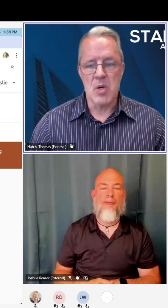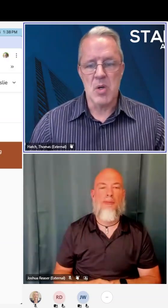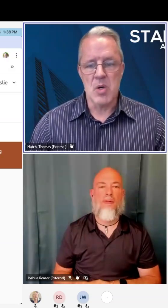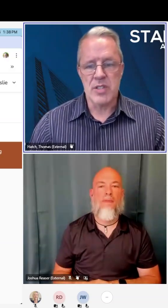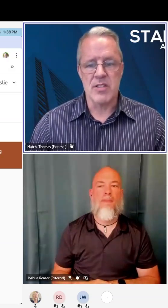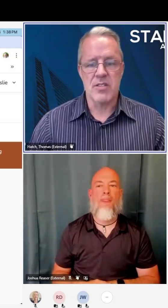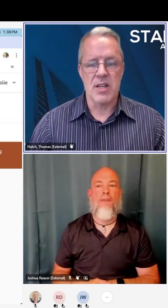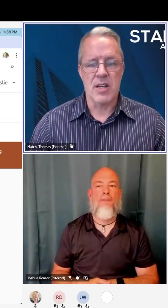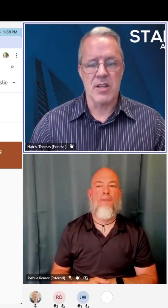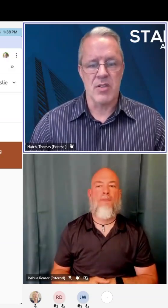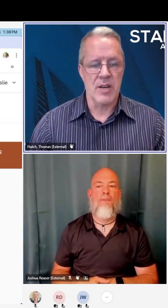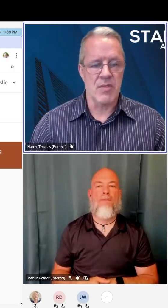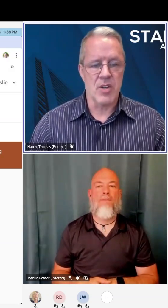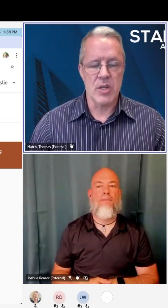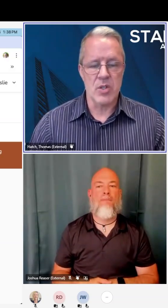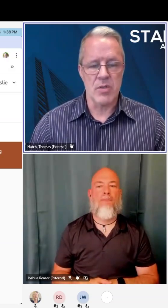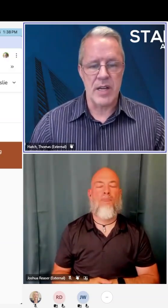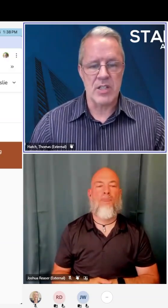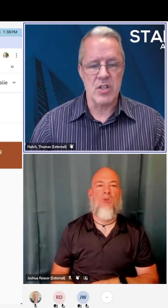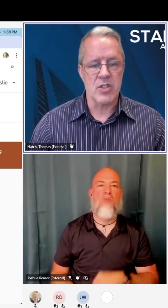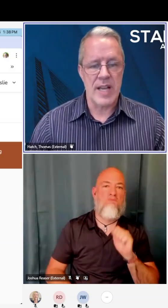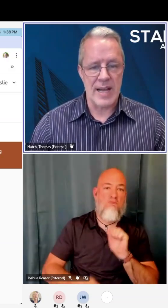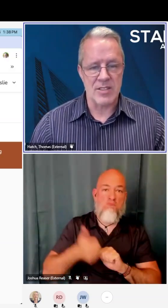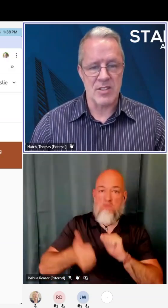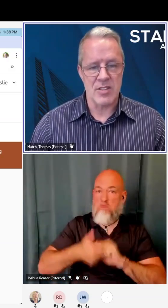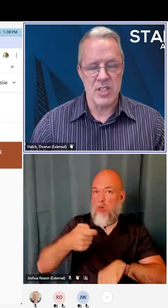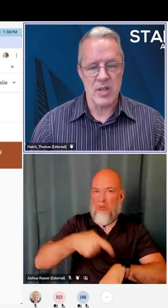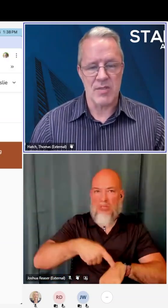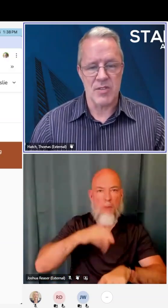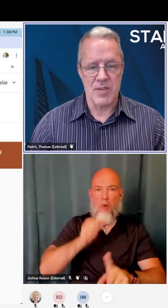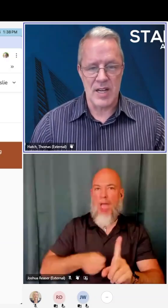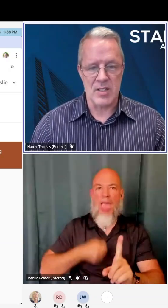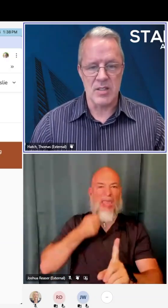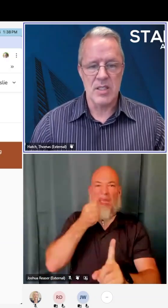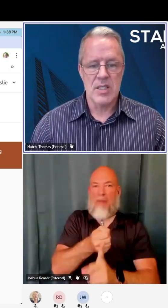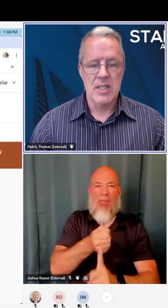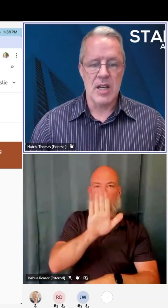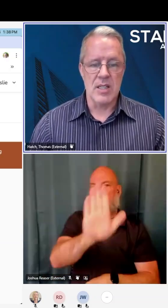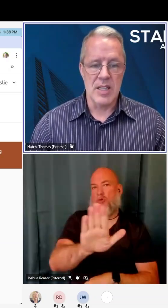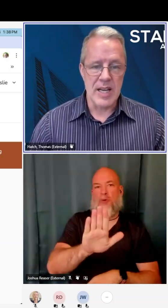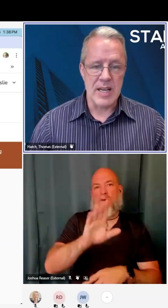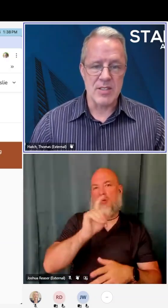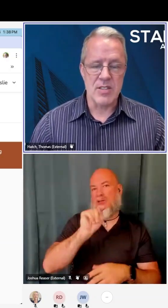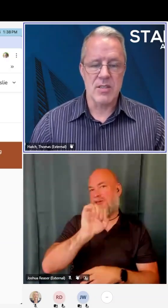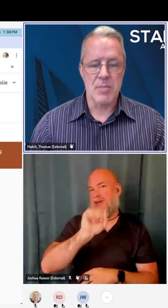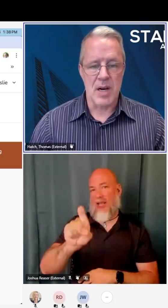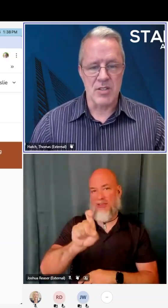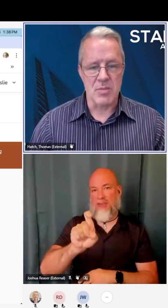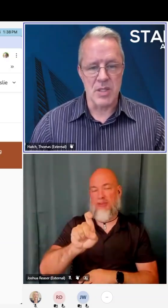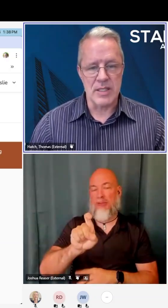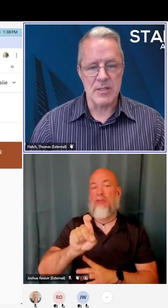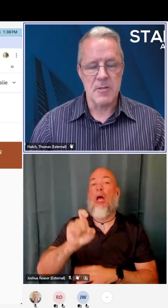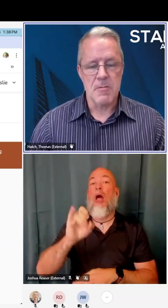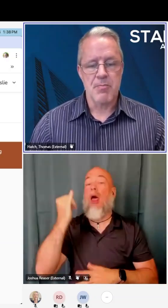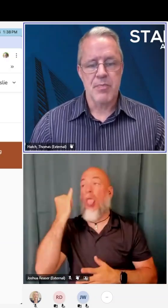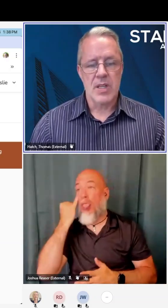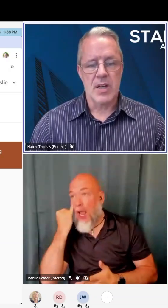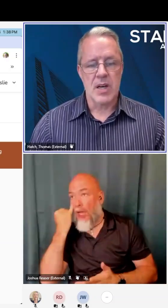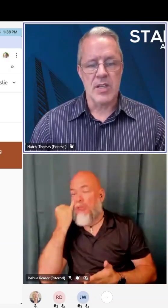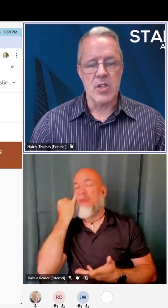In most senses, they're never going to affect your taxes that you have to file, unless